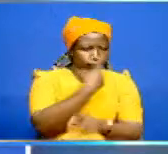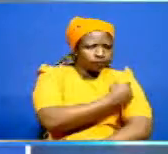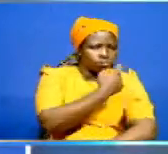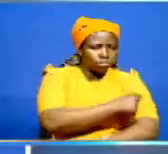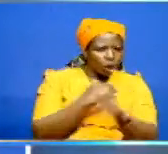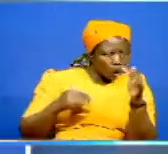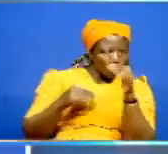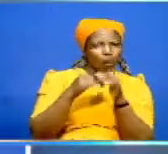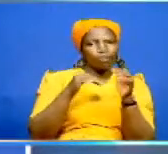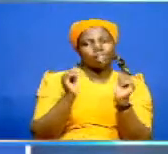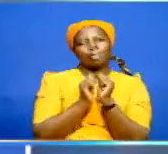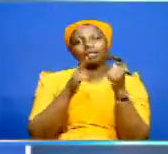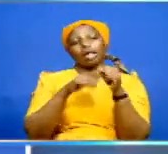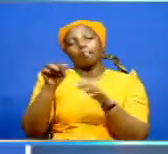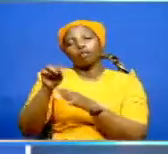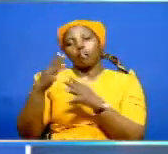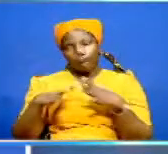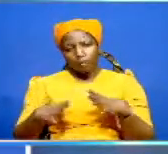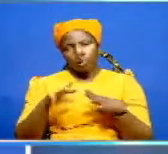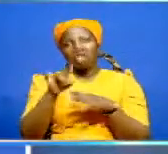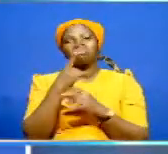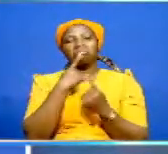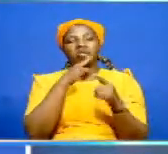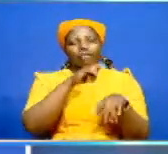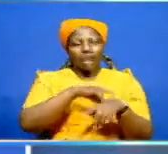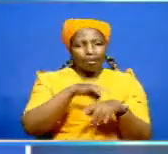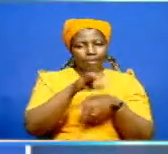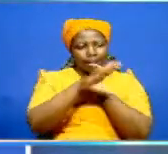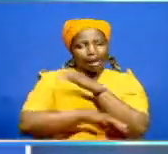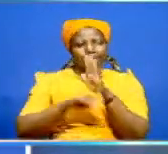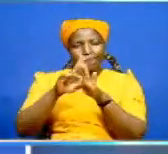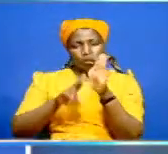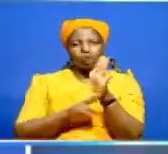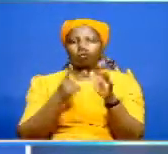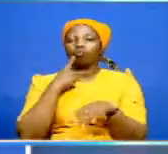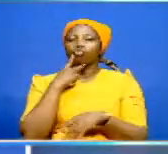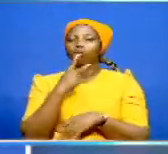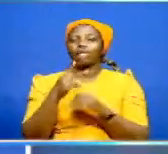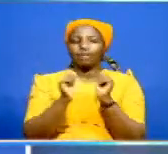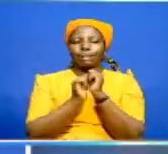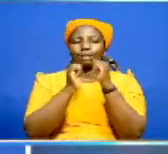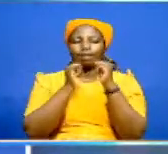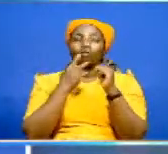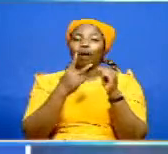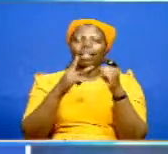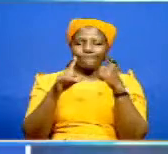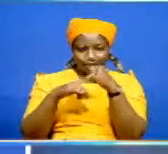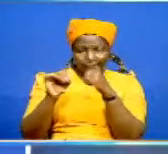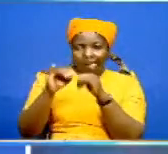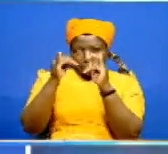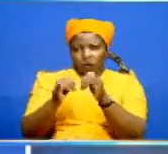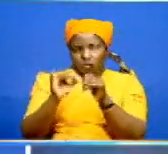people. Mwangangi spoke even as the country recorded some 260 new COVID-19 cases.